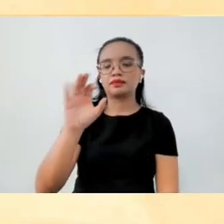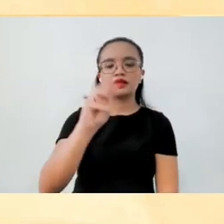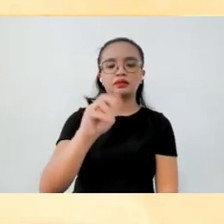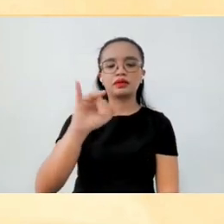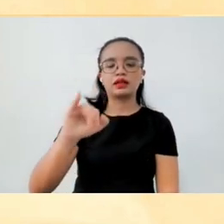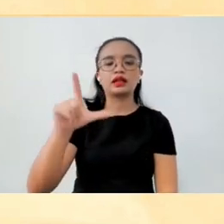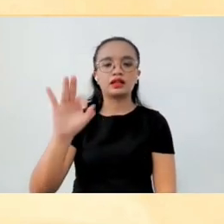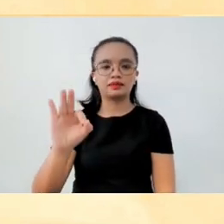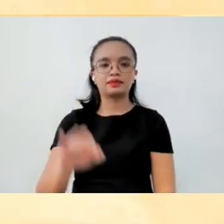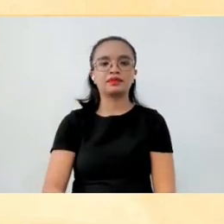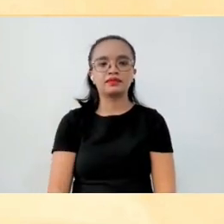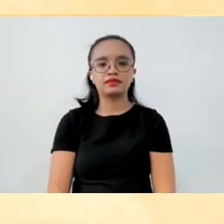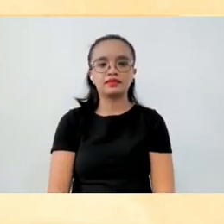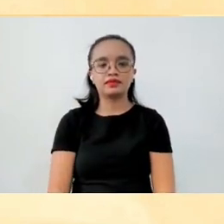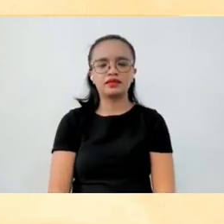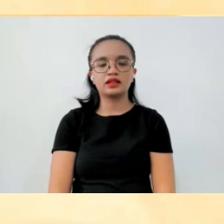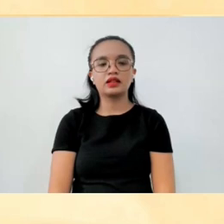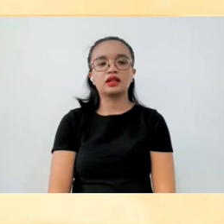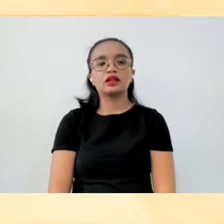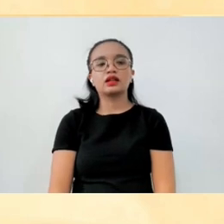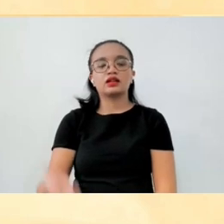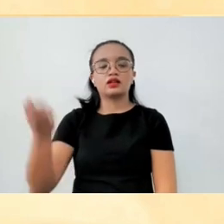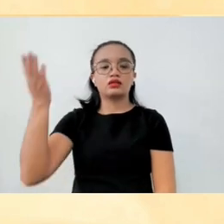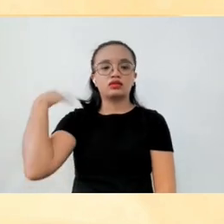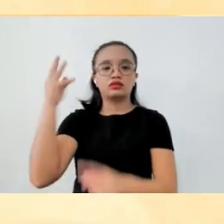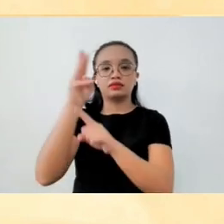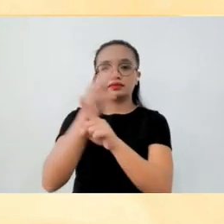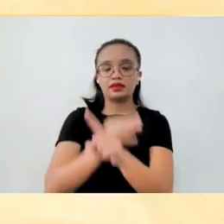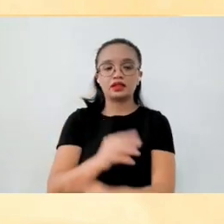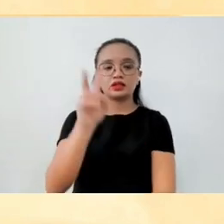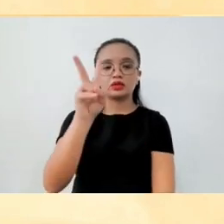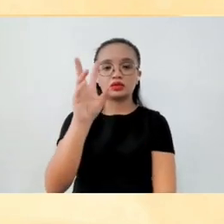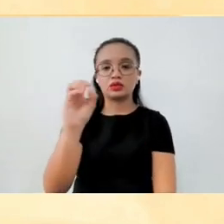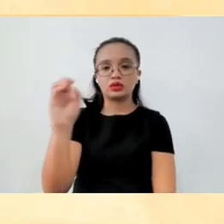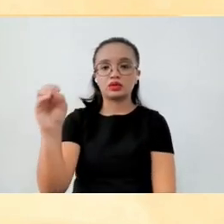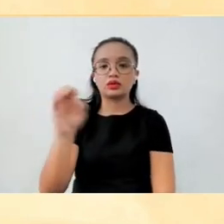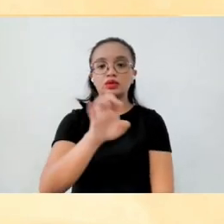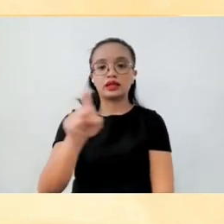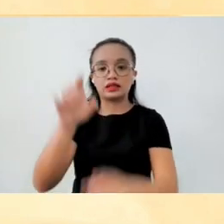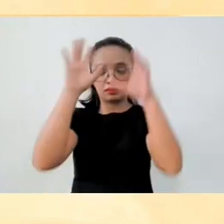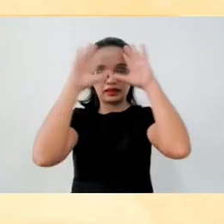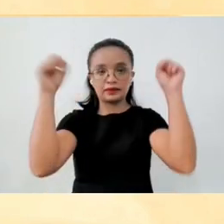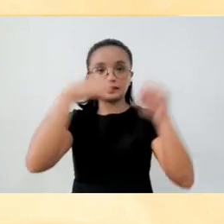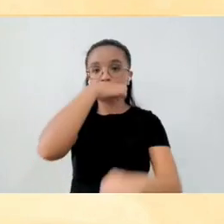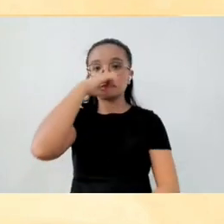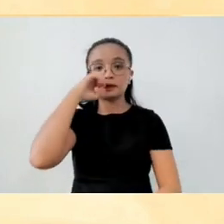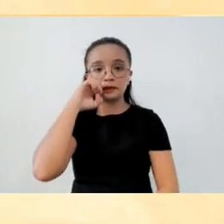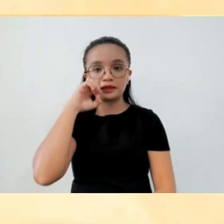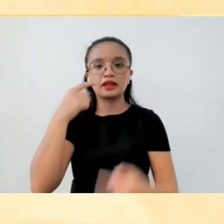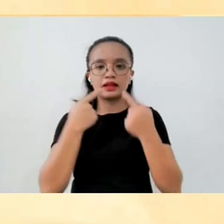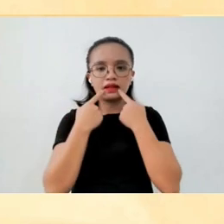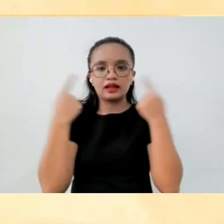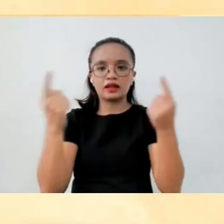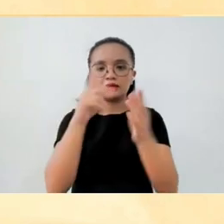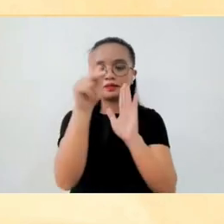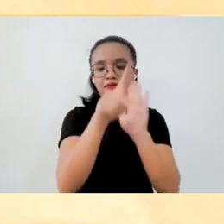MNLF. It stalled, however, in March 2000 when former President Joseph Estrada declared a policy